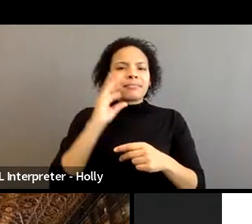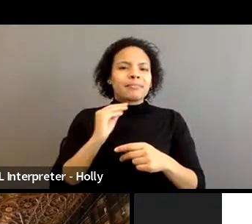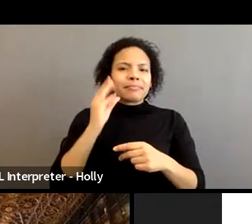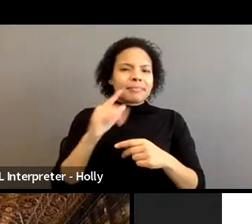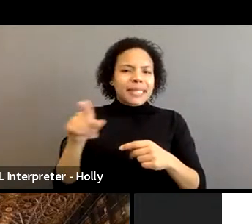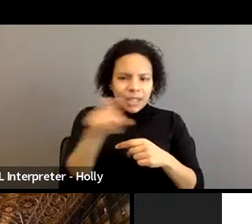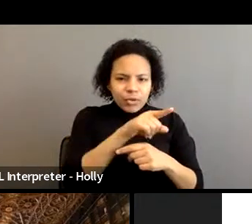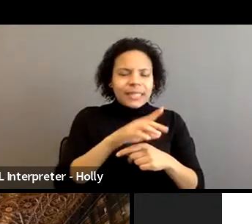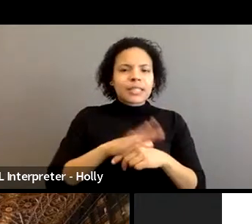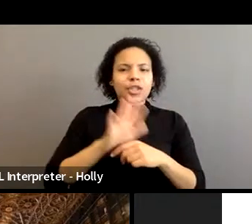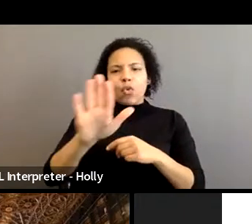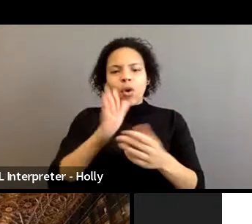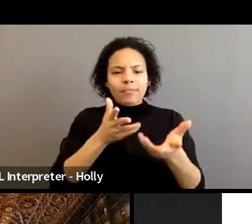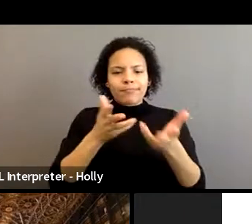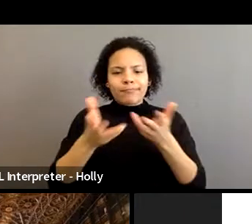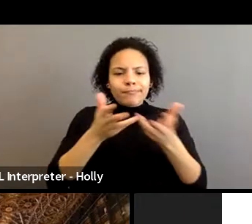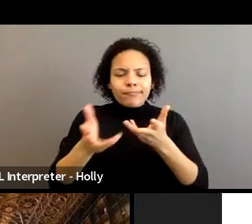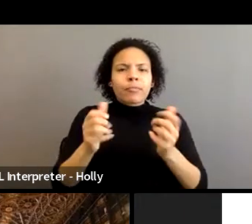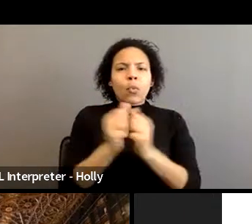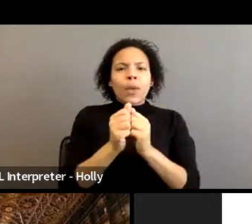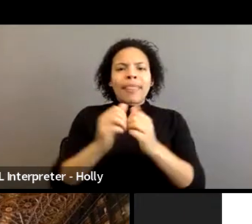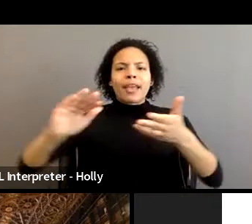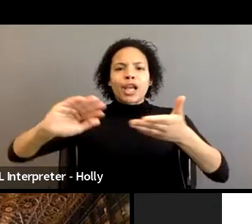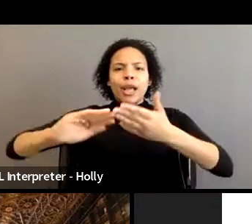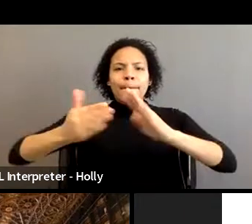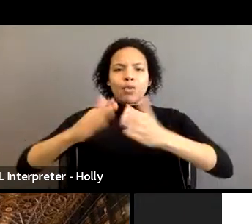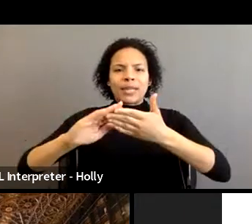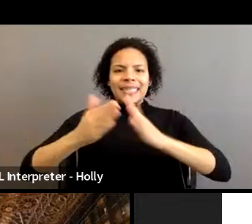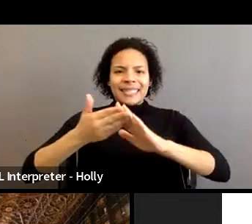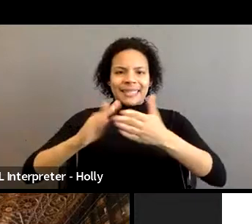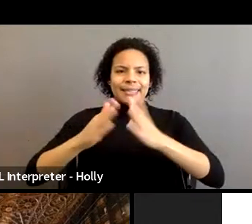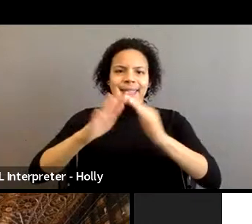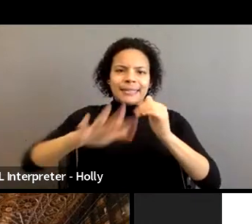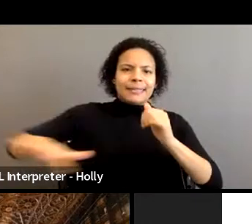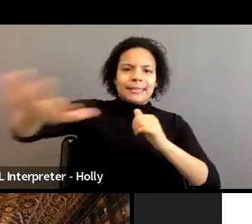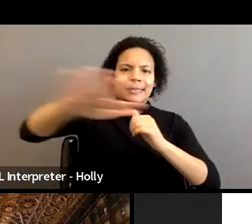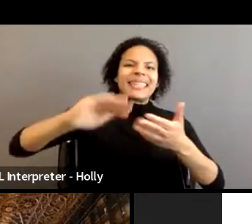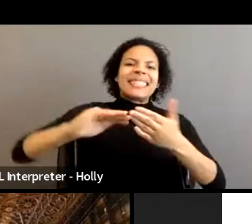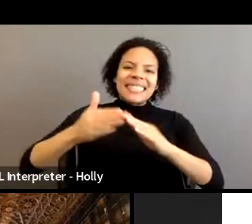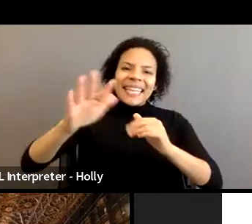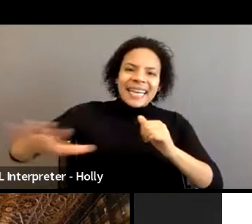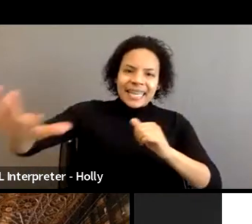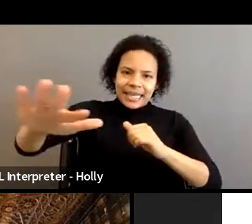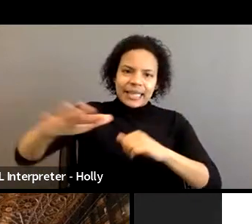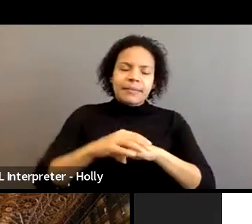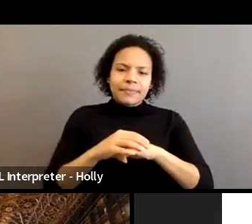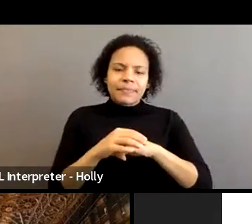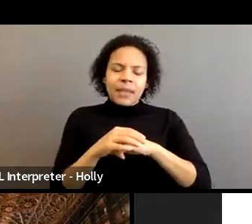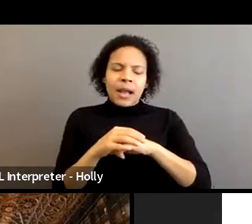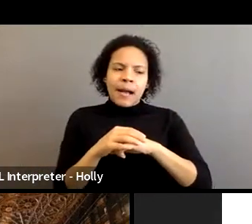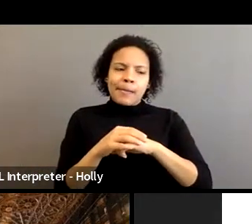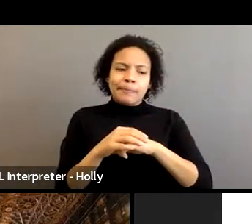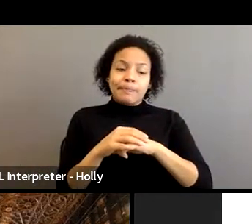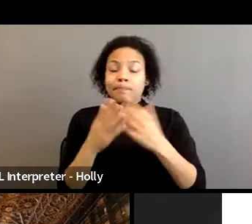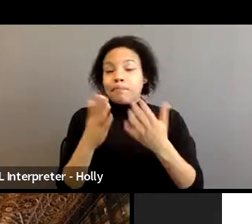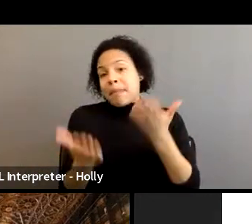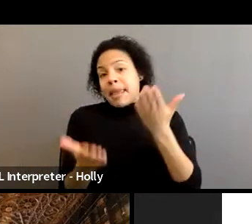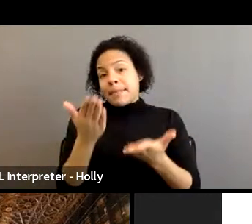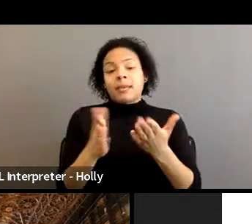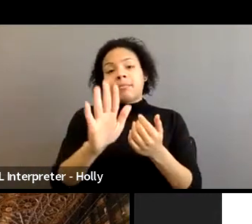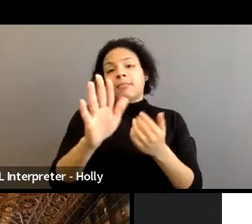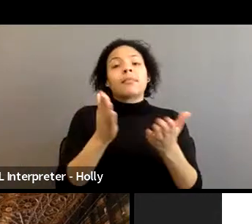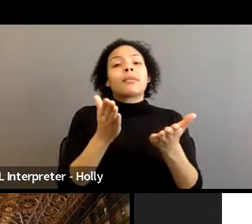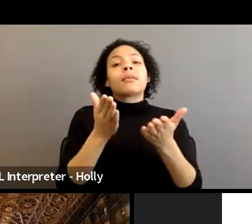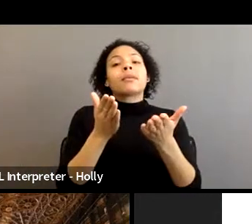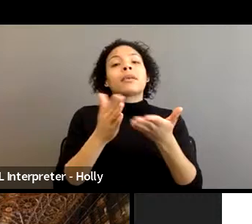community service, but you can also talk about, you know, what are those, how have these spaces really affected you personally, but